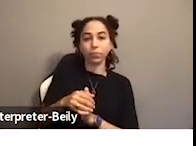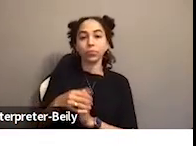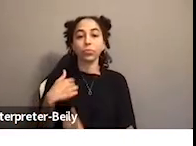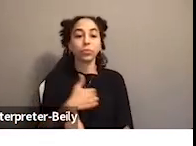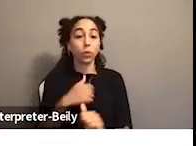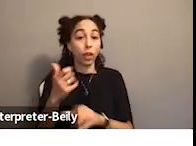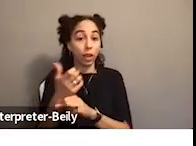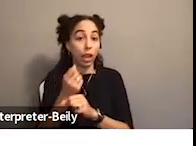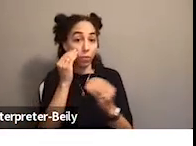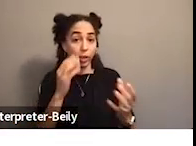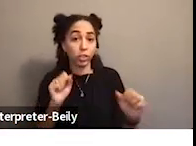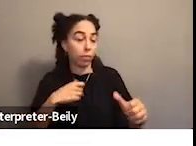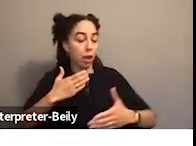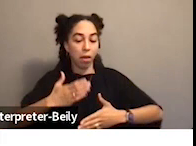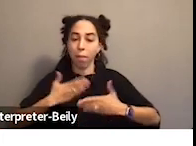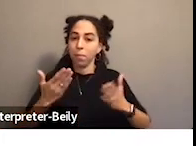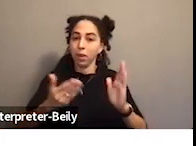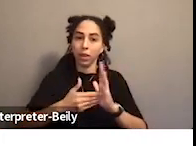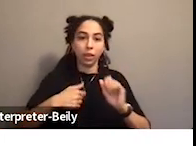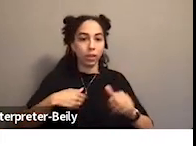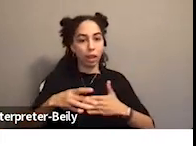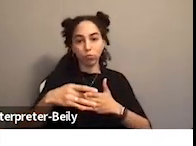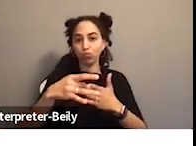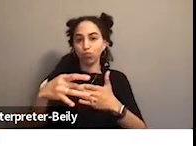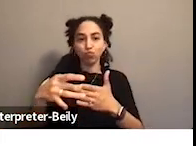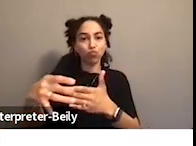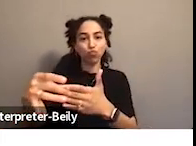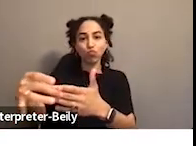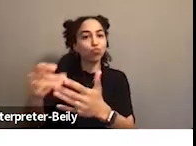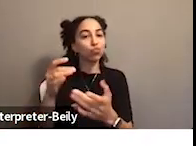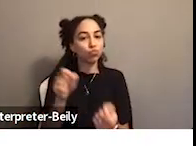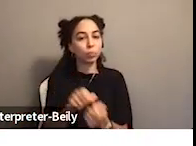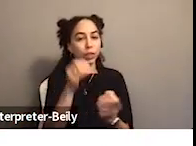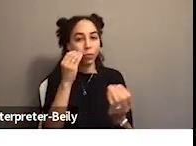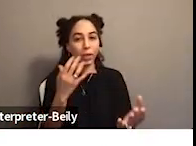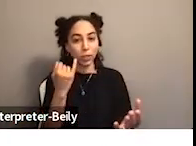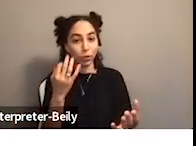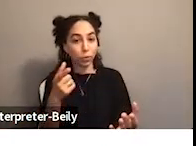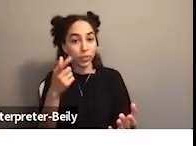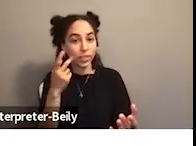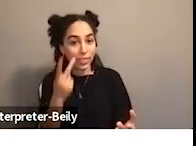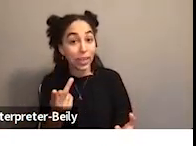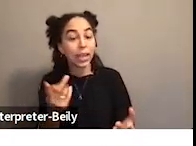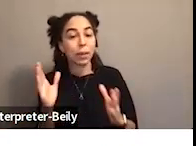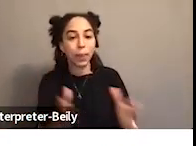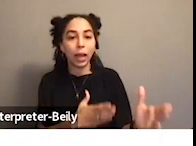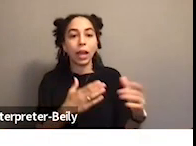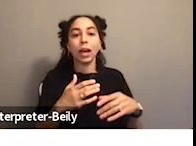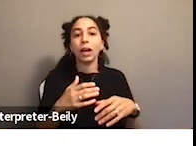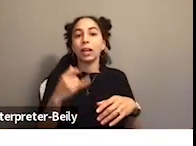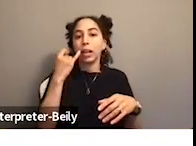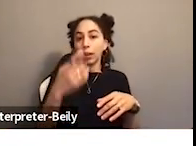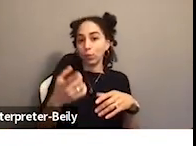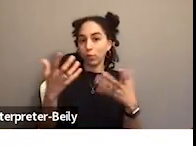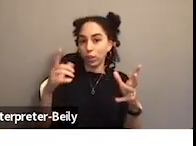get information. I'd be happy again to walk through some of that specific information. If you've seen a plan, if you've looked